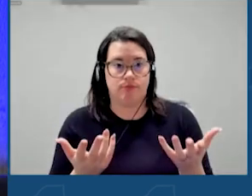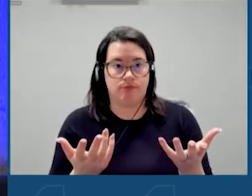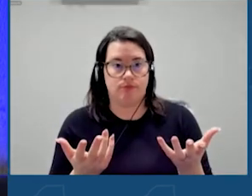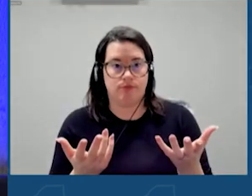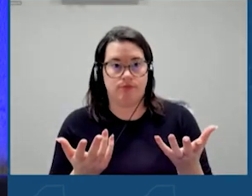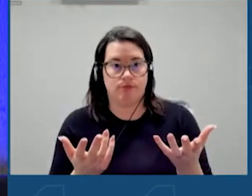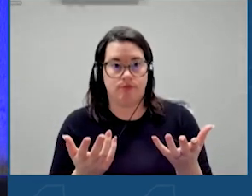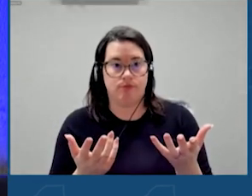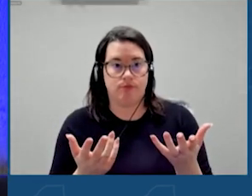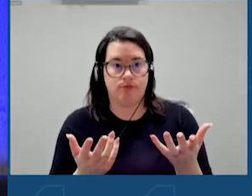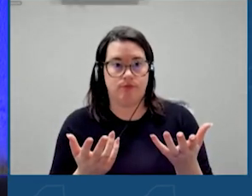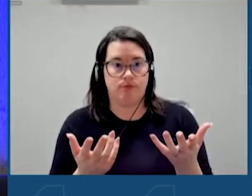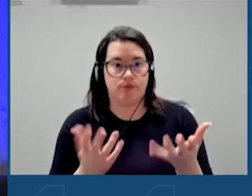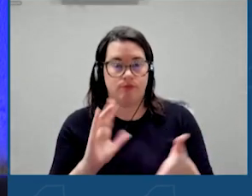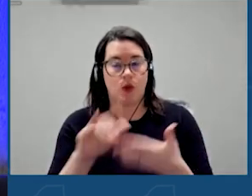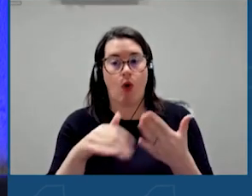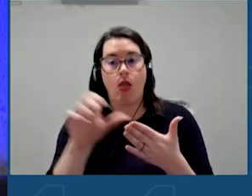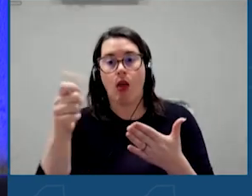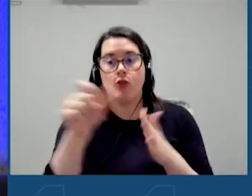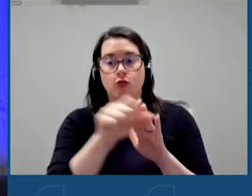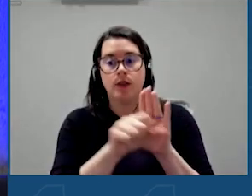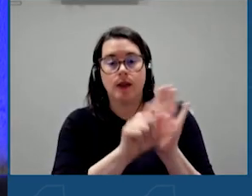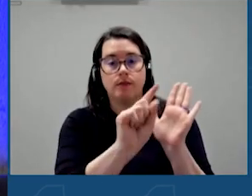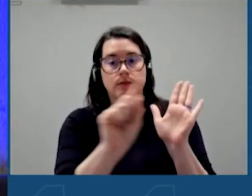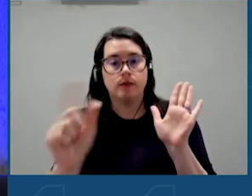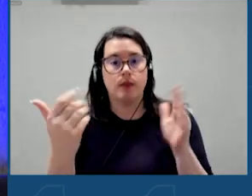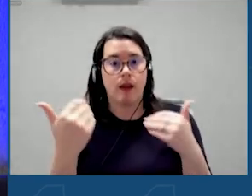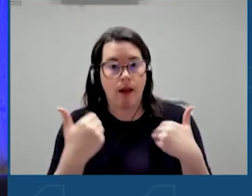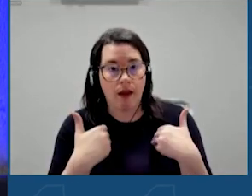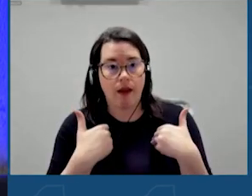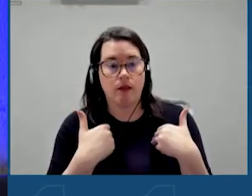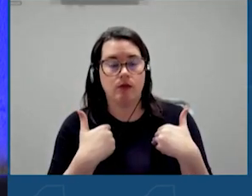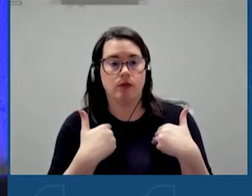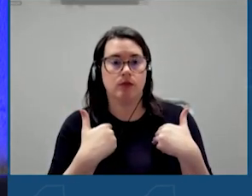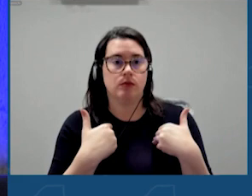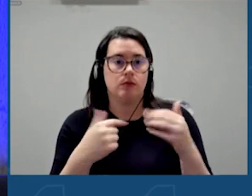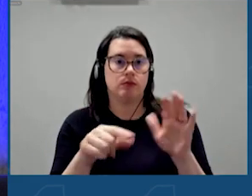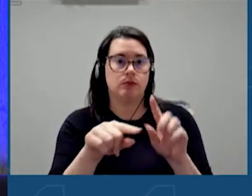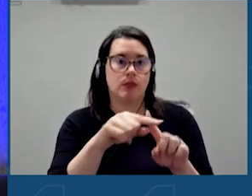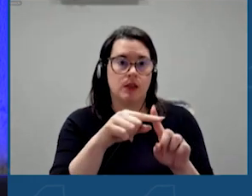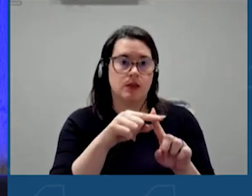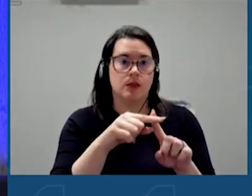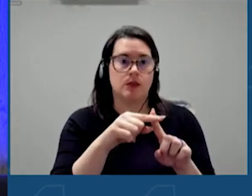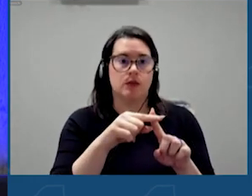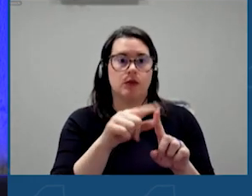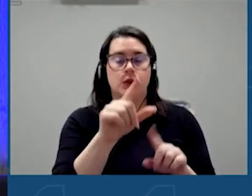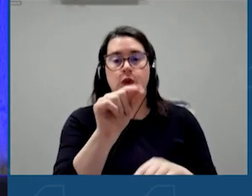And all these other states have such an advantage. Here's an example. From 2012